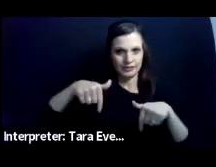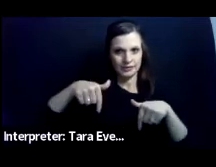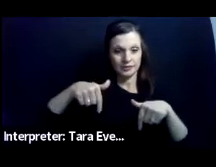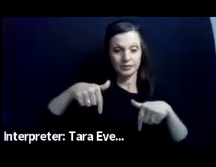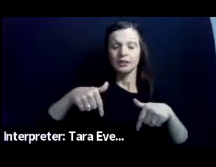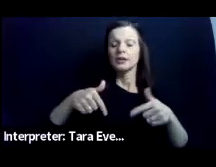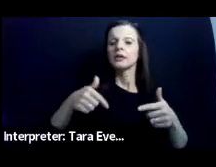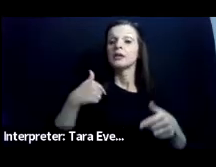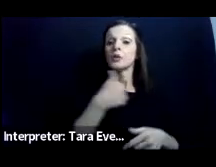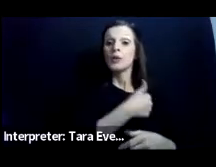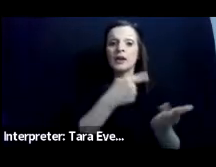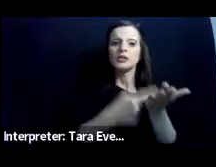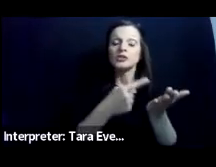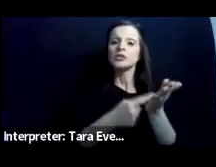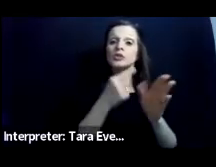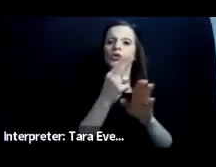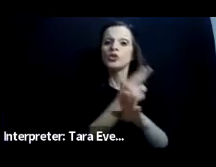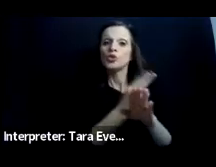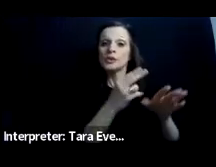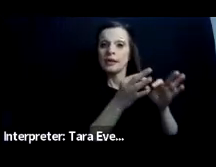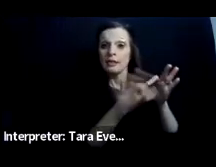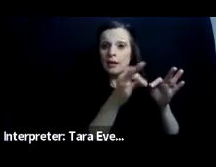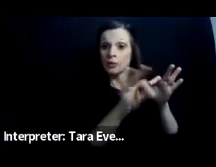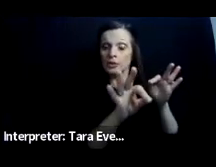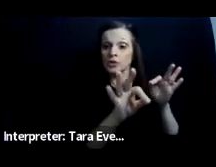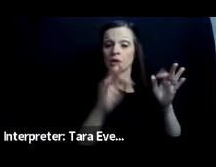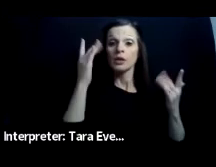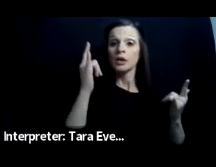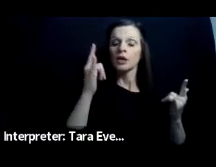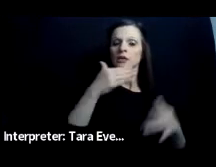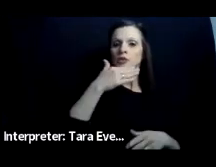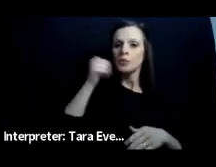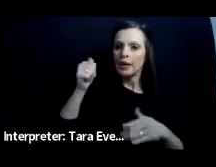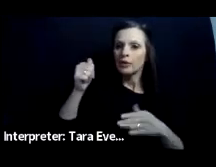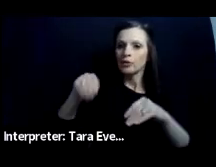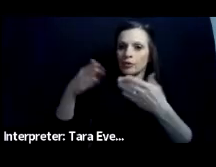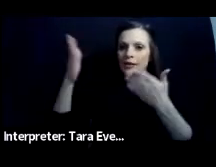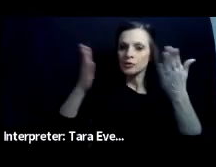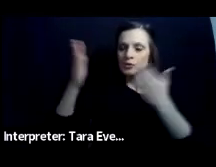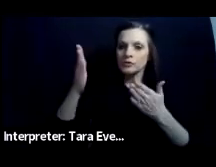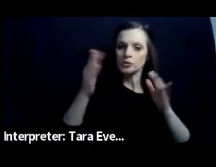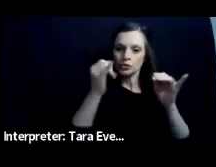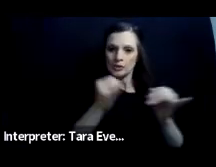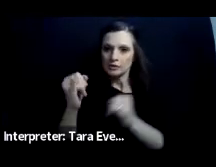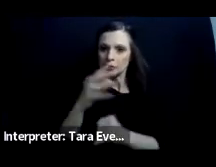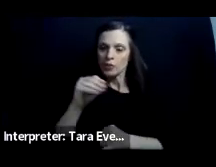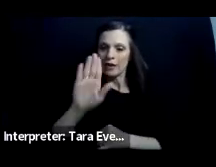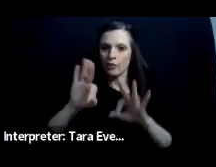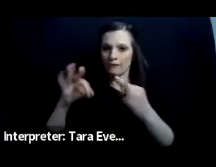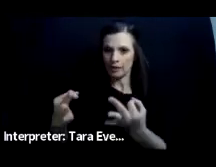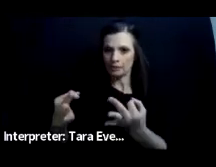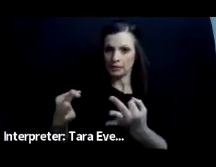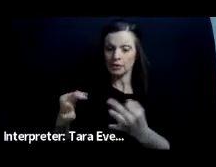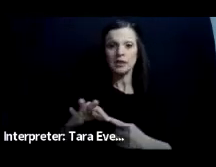using language in order to better serve the individuals and the families with whom we work, especially in